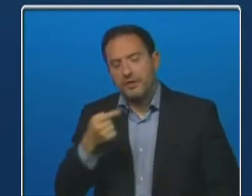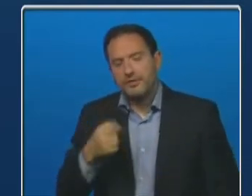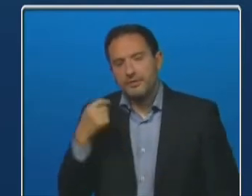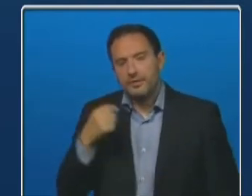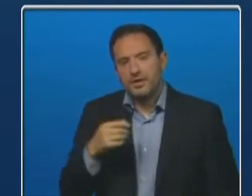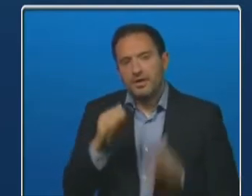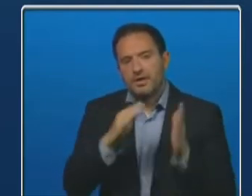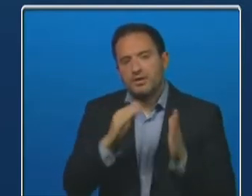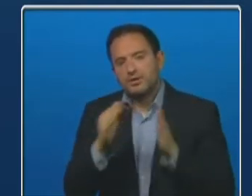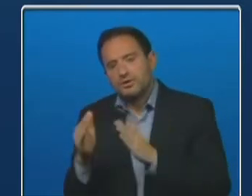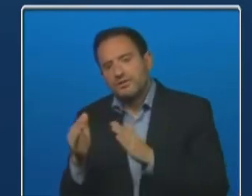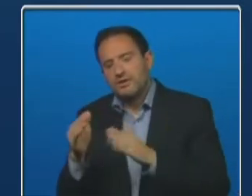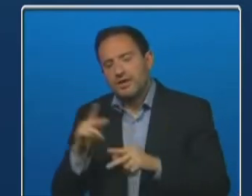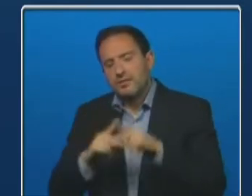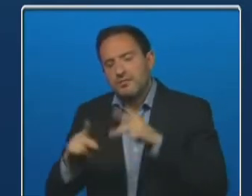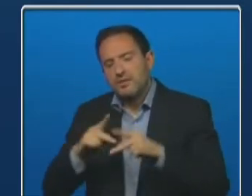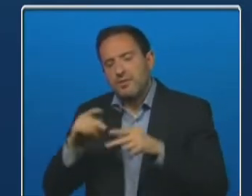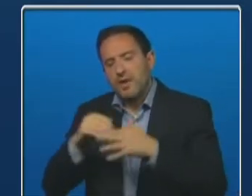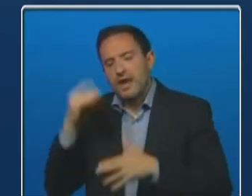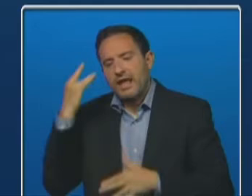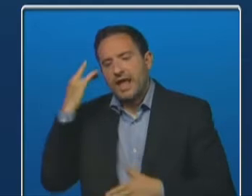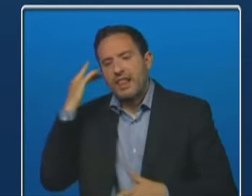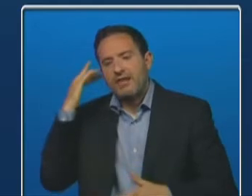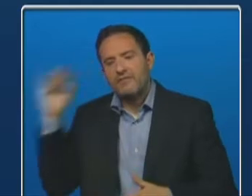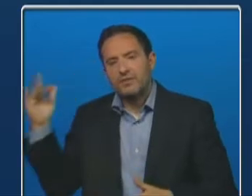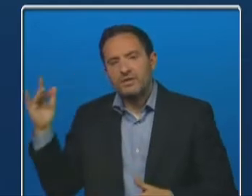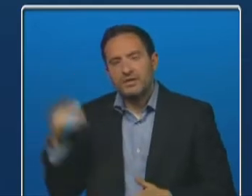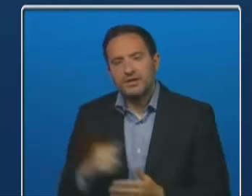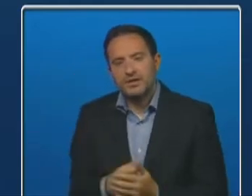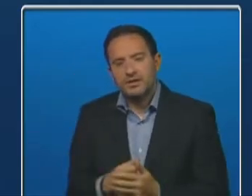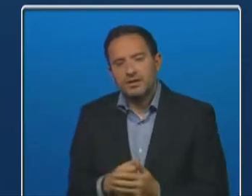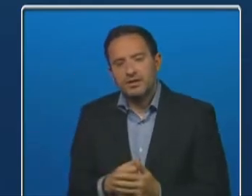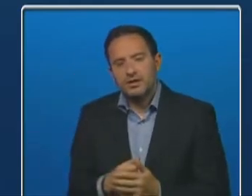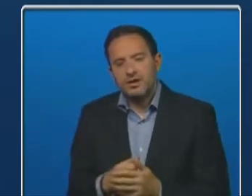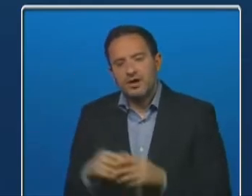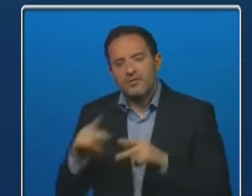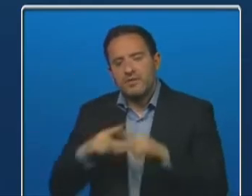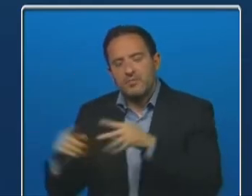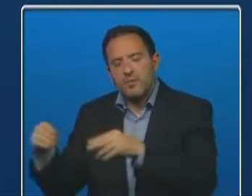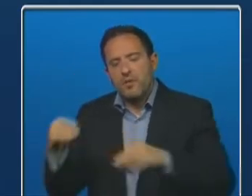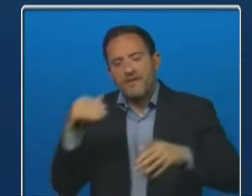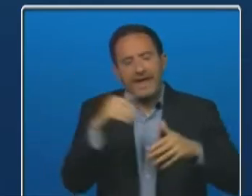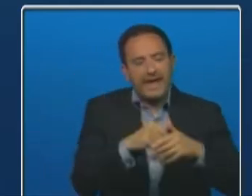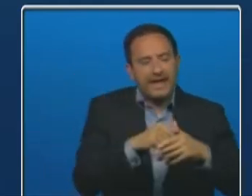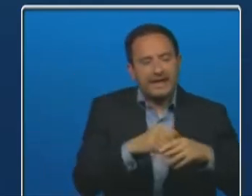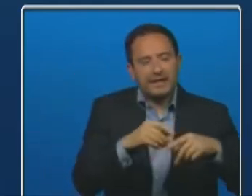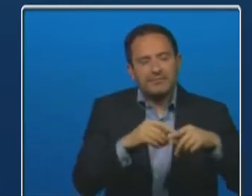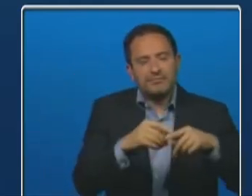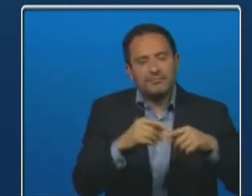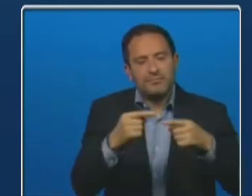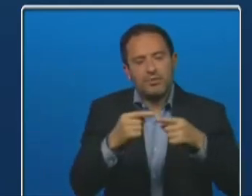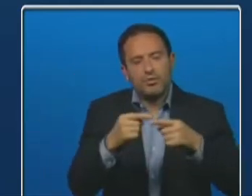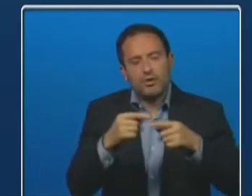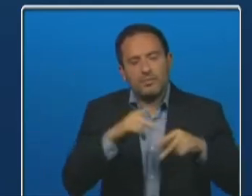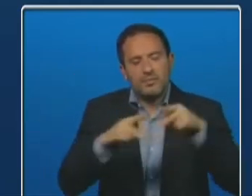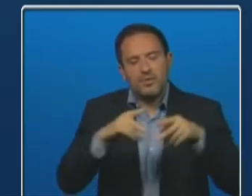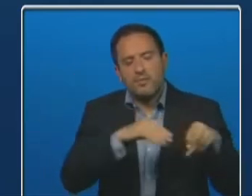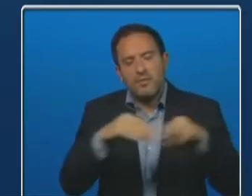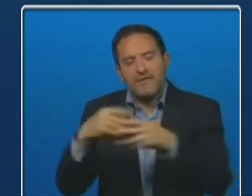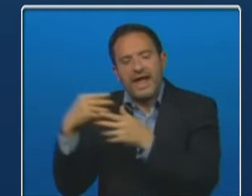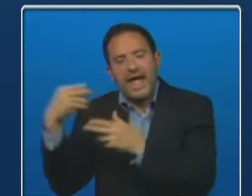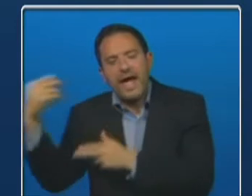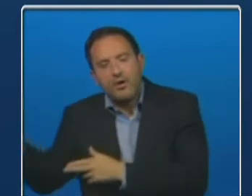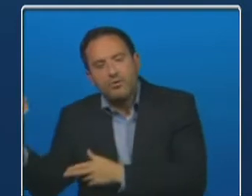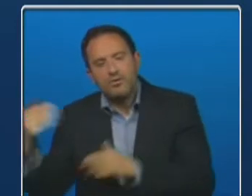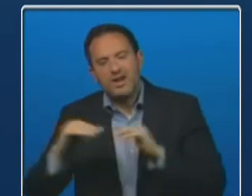shifting demographics in the state of California, inflow versus outflow, and how close were we to losing a potential